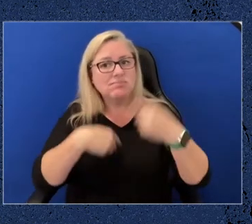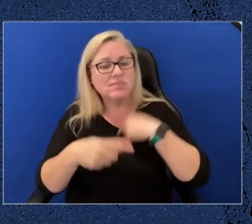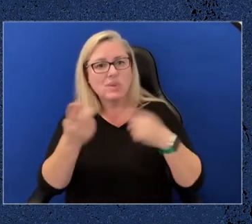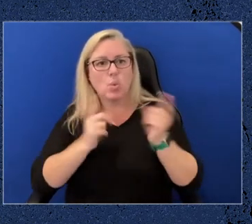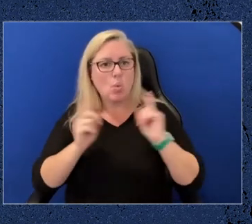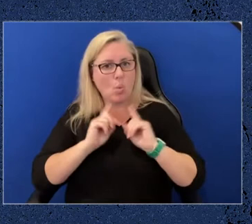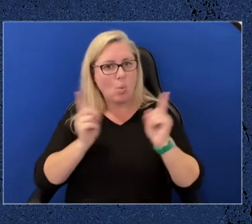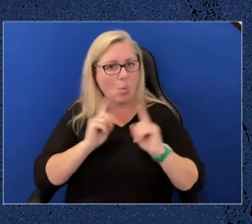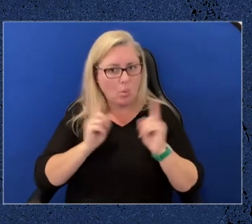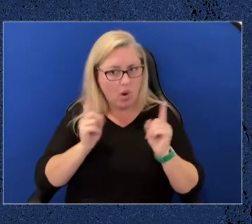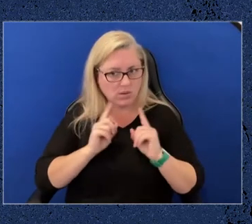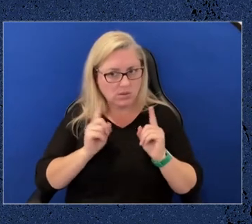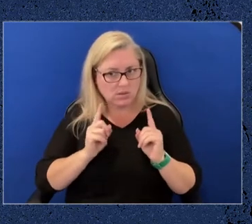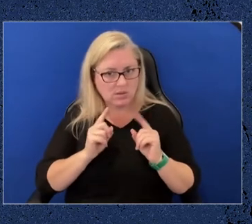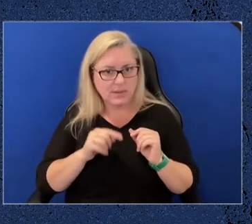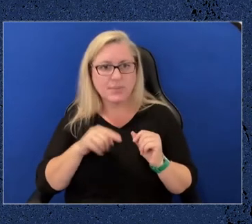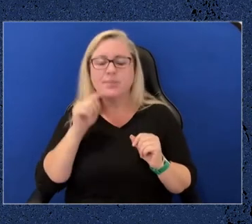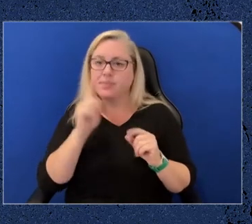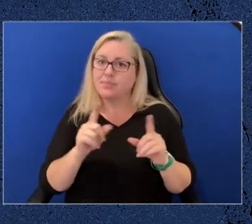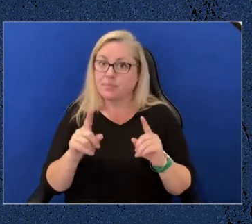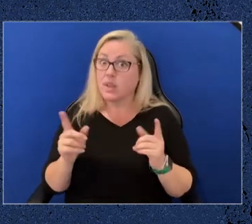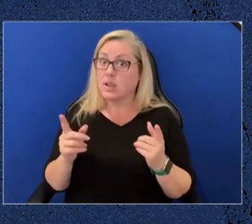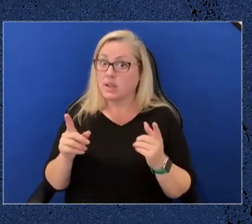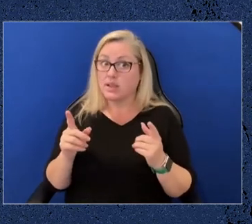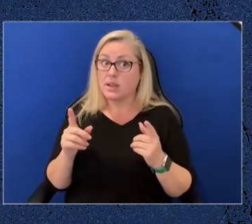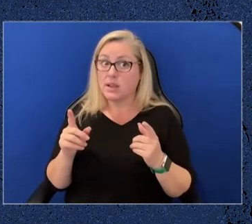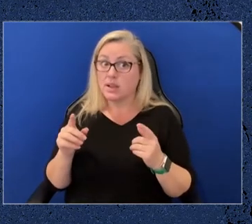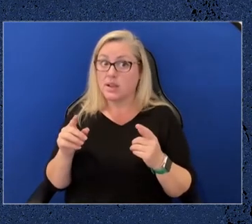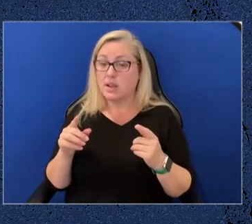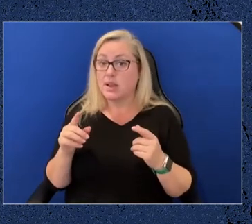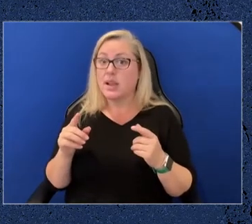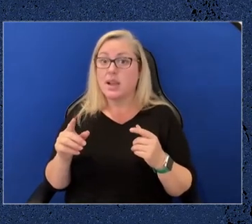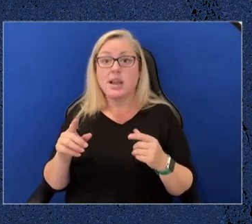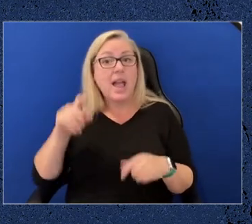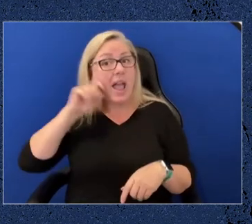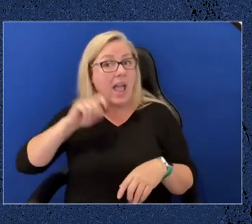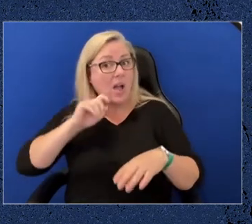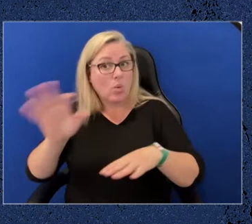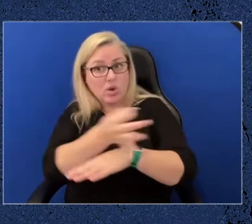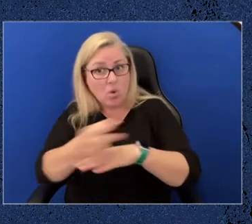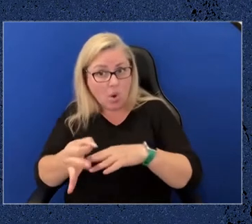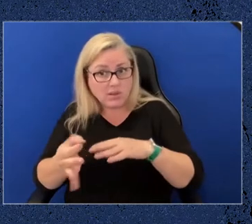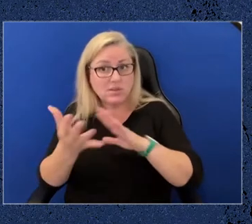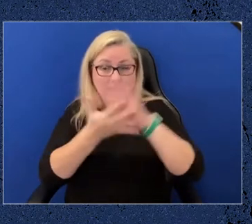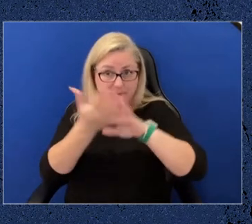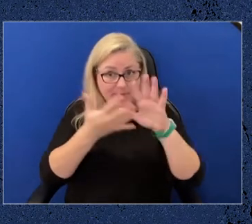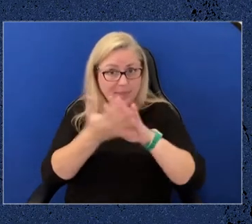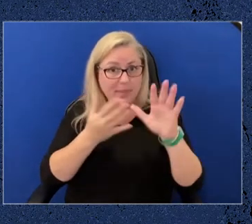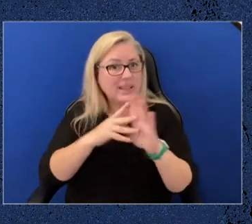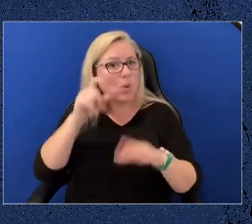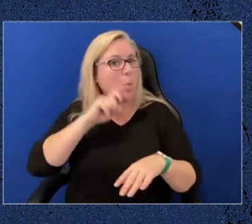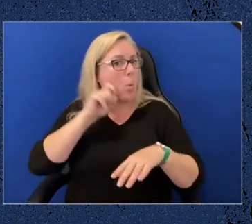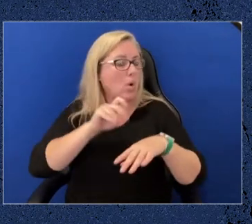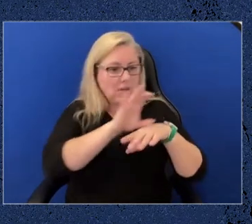apply in Australia? So it applies in Australia. It's not how it would apply. It's how aquanullius is the policy by which water allocations, all